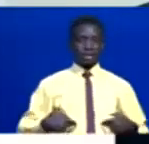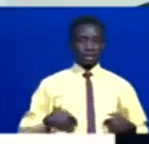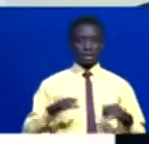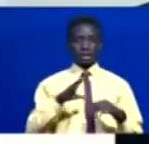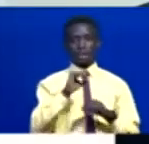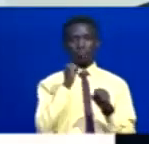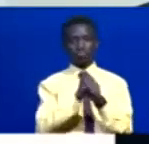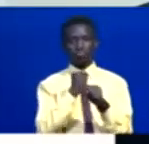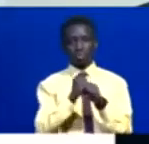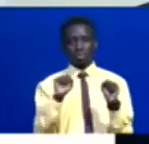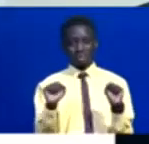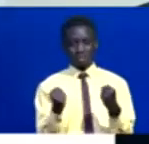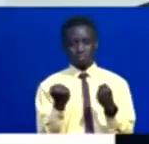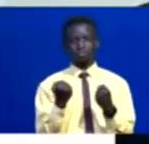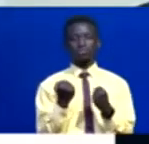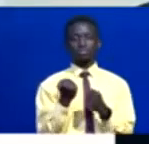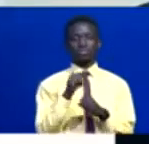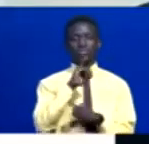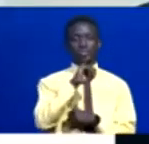standard, ISO